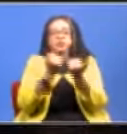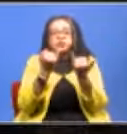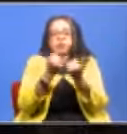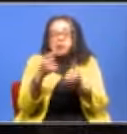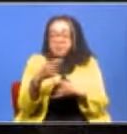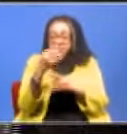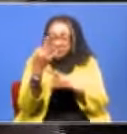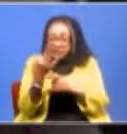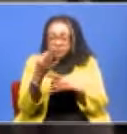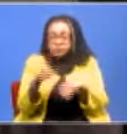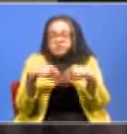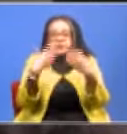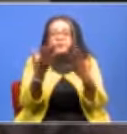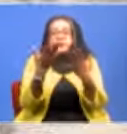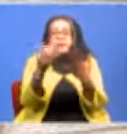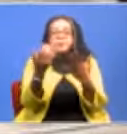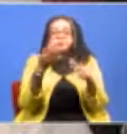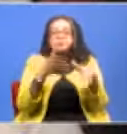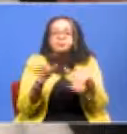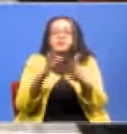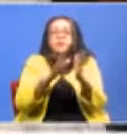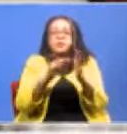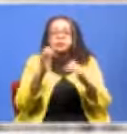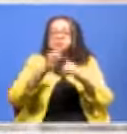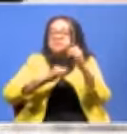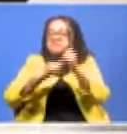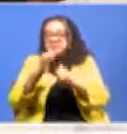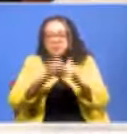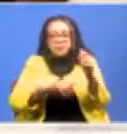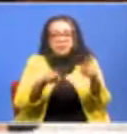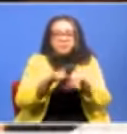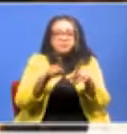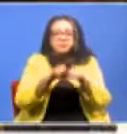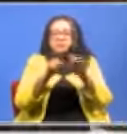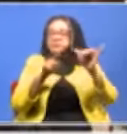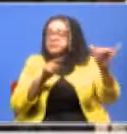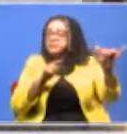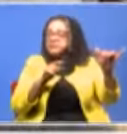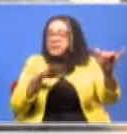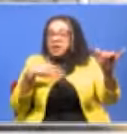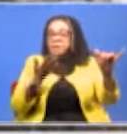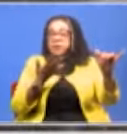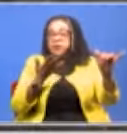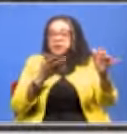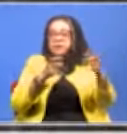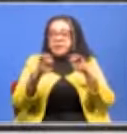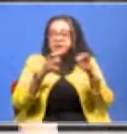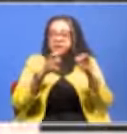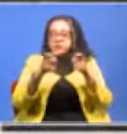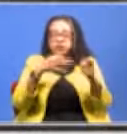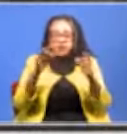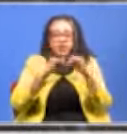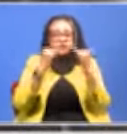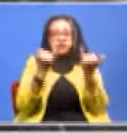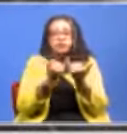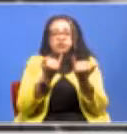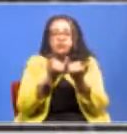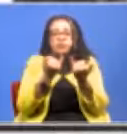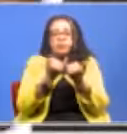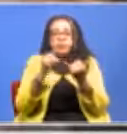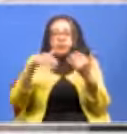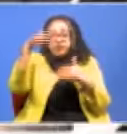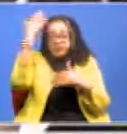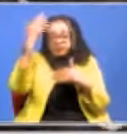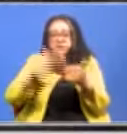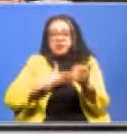room to restructure the university leadership, asking Kiama to stay away from matters concerning the management of the institution. The university council